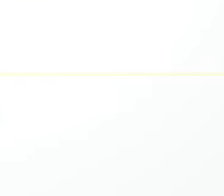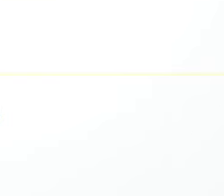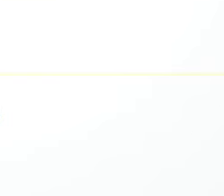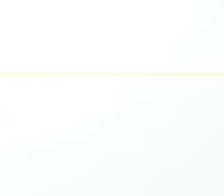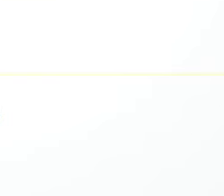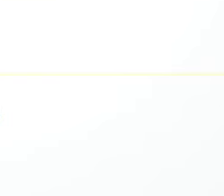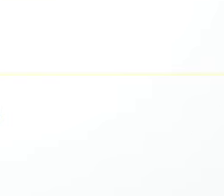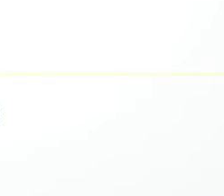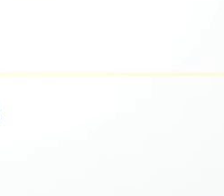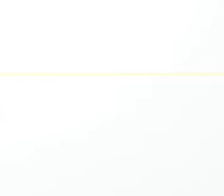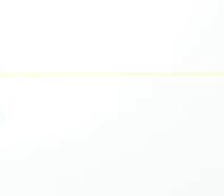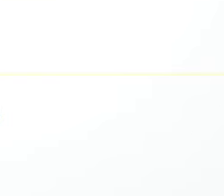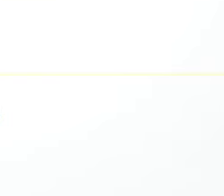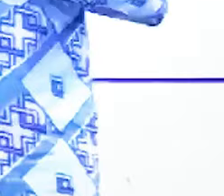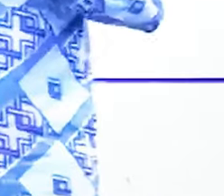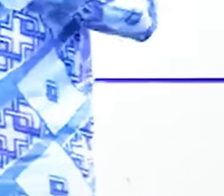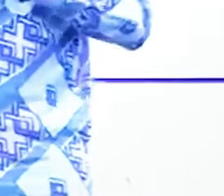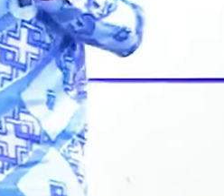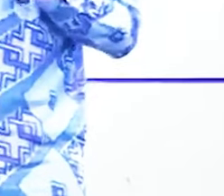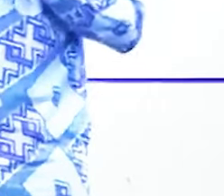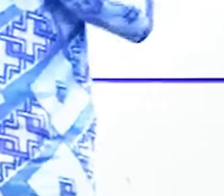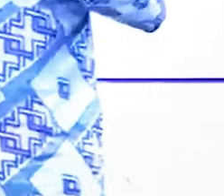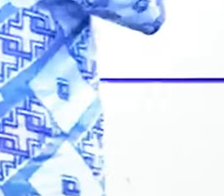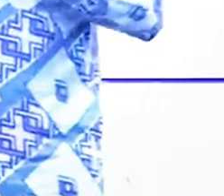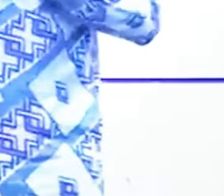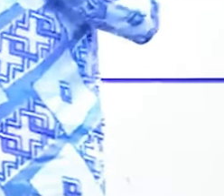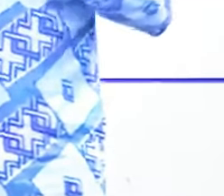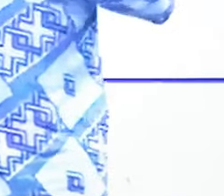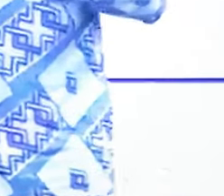are some symptoms of bitterness.